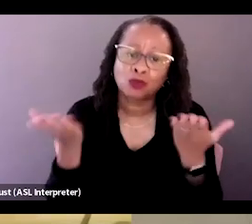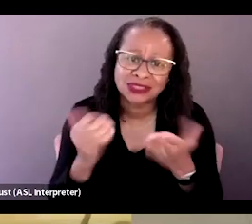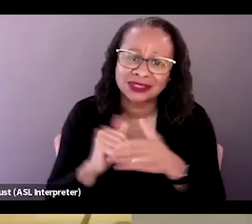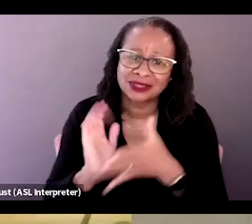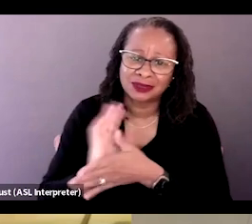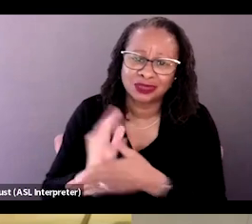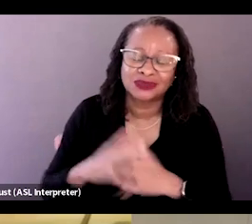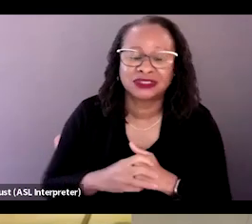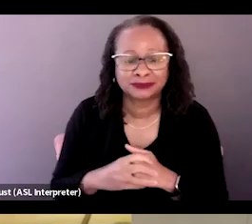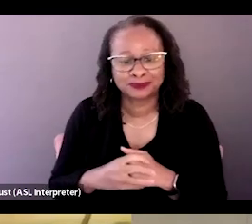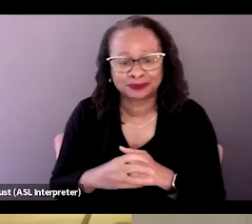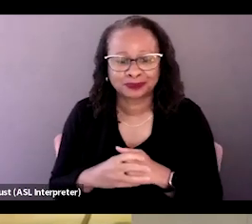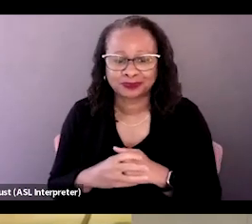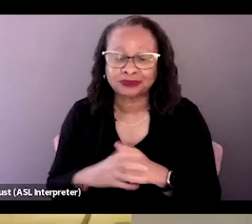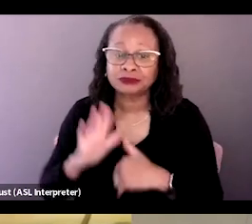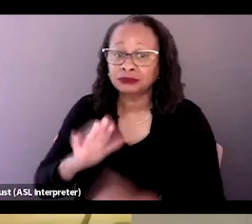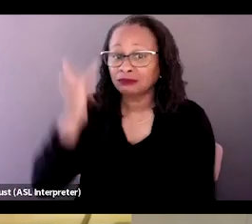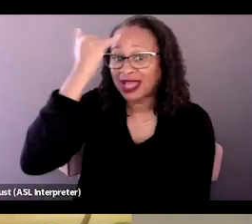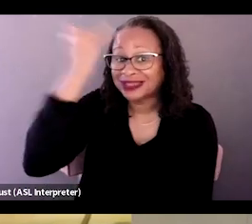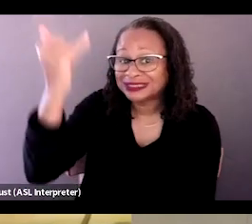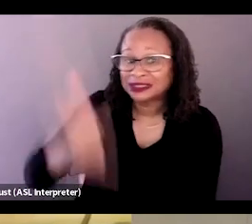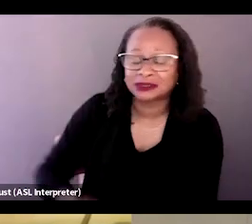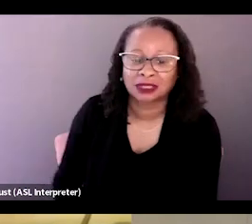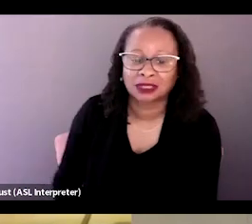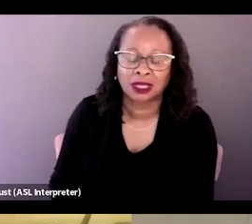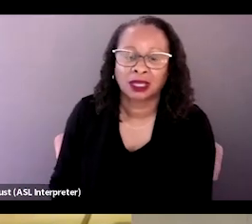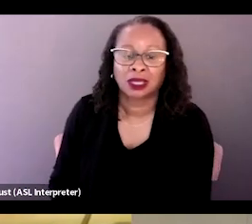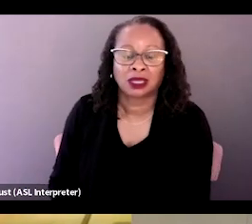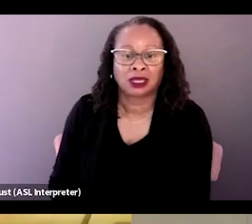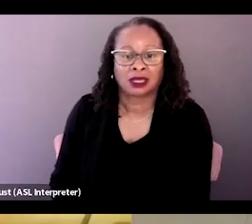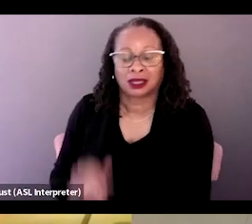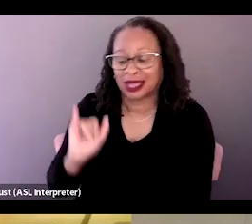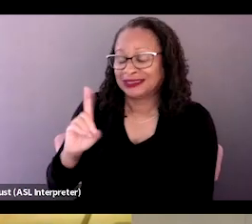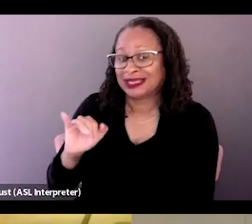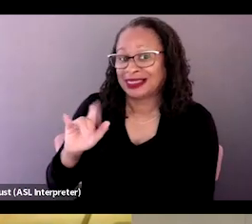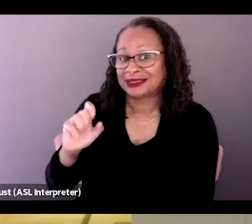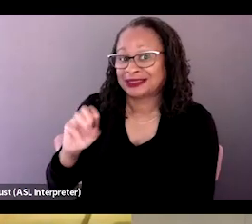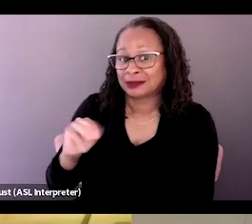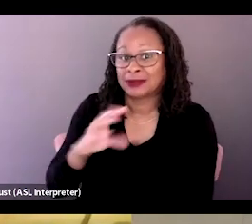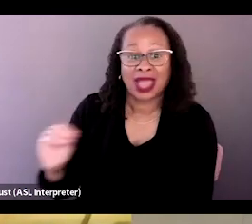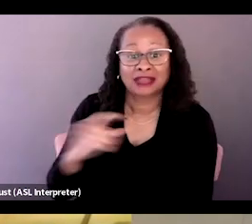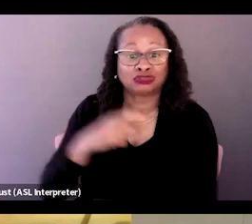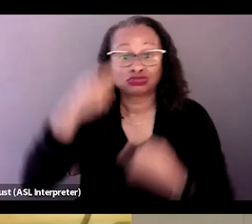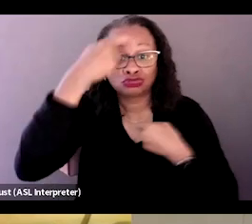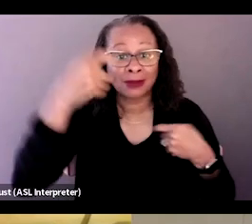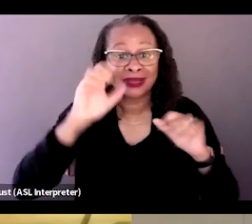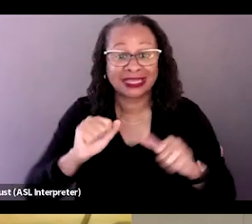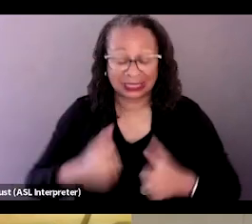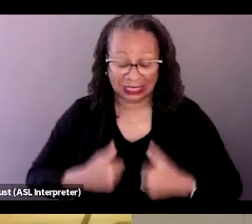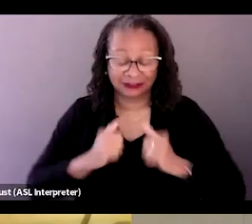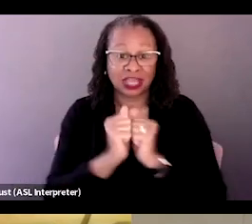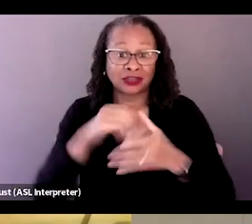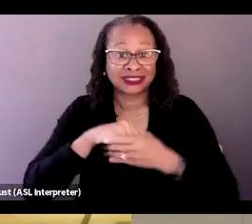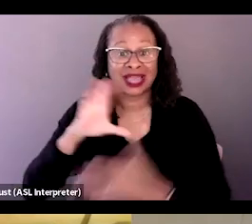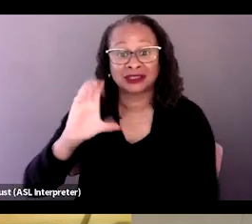movie. This idea that idealism and trauma can coexist in people. It's still and